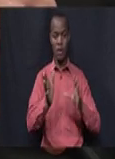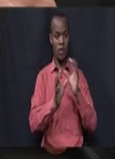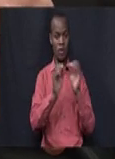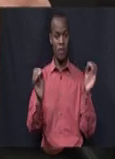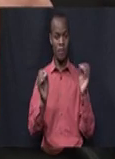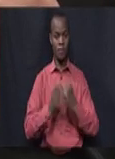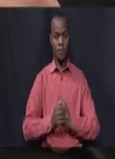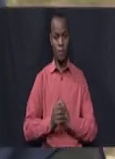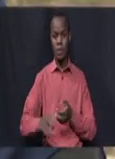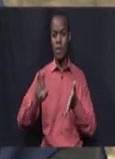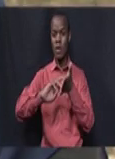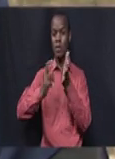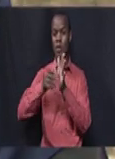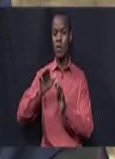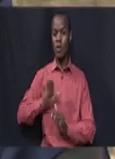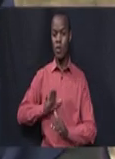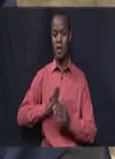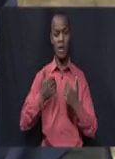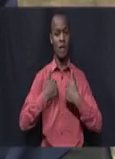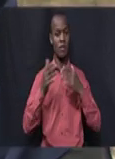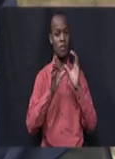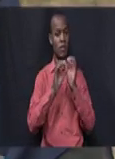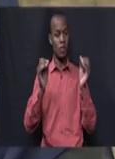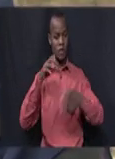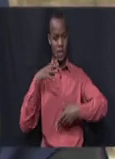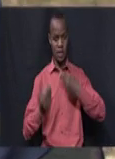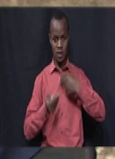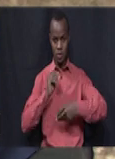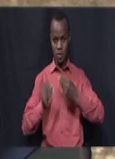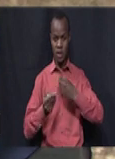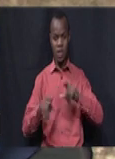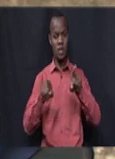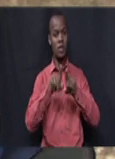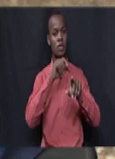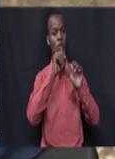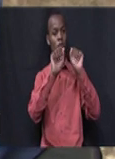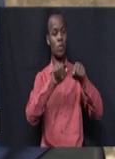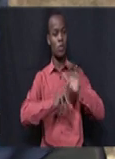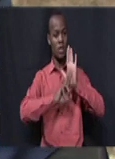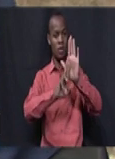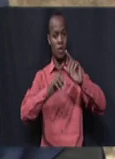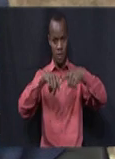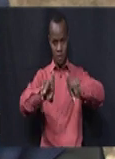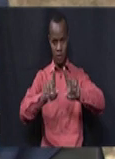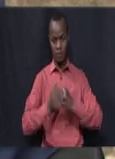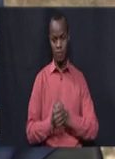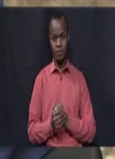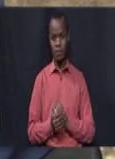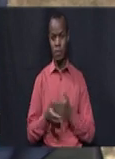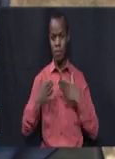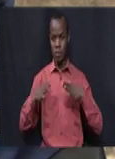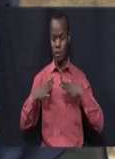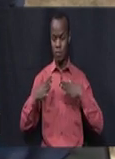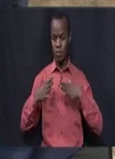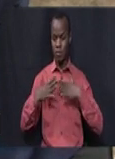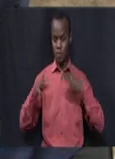women with disabilities are nowhere. It doesn't mean that they cannot represent themselves. But people decided that they are going to